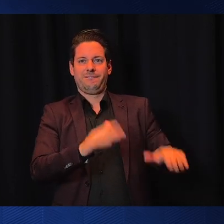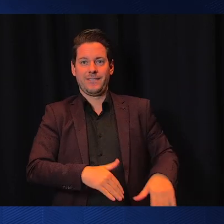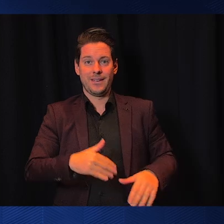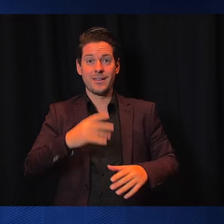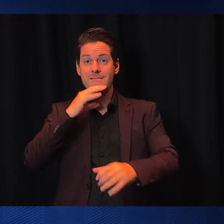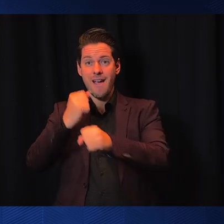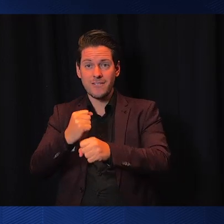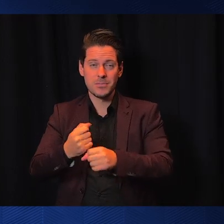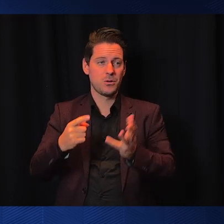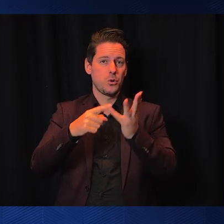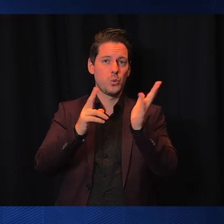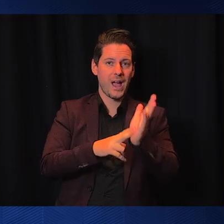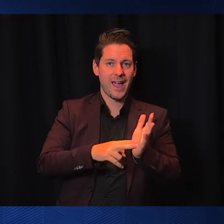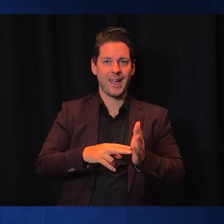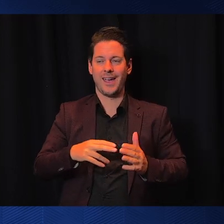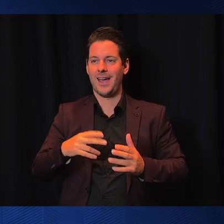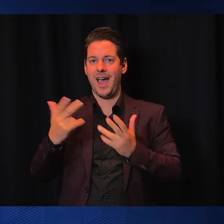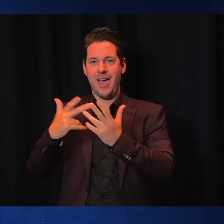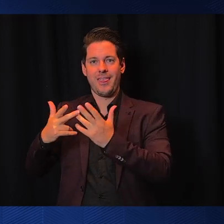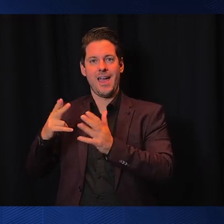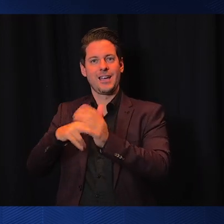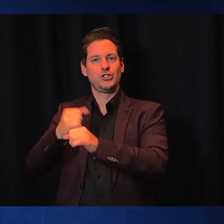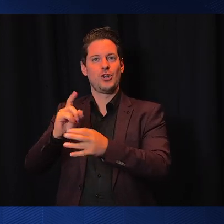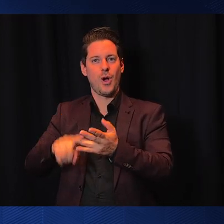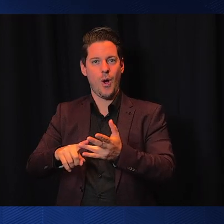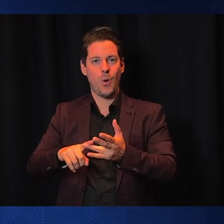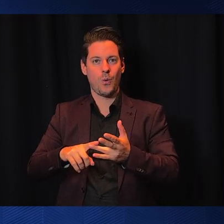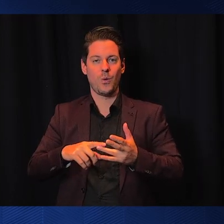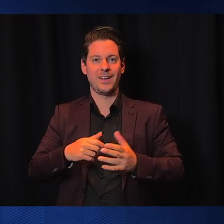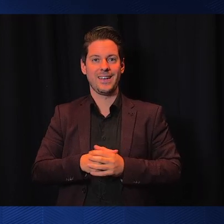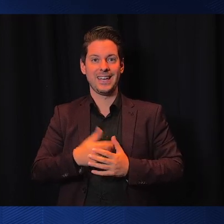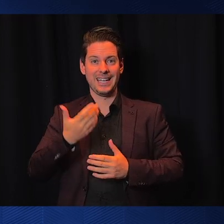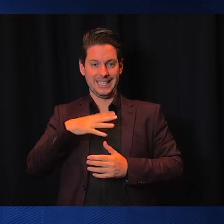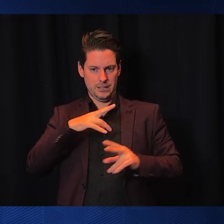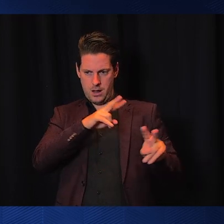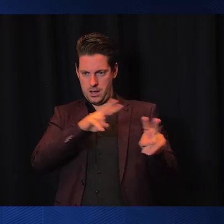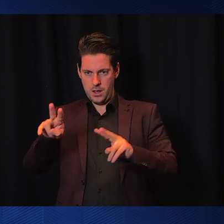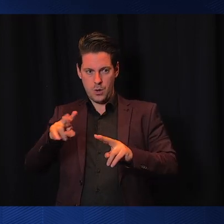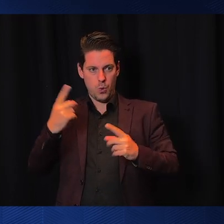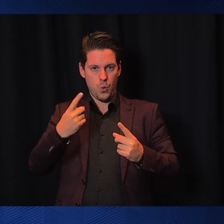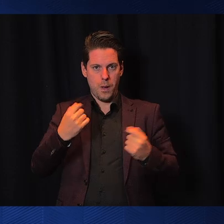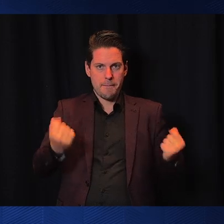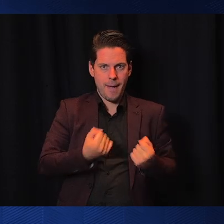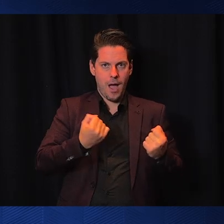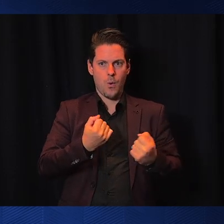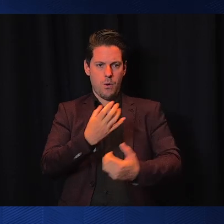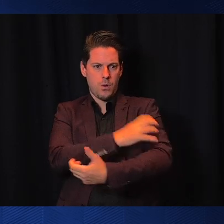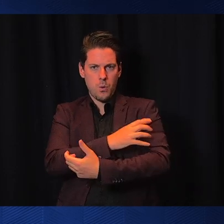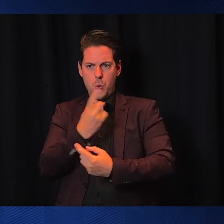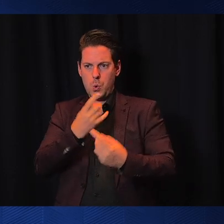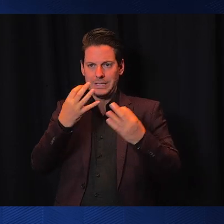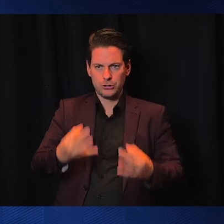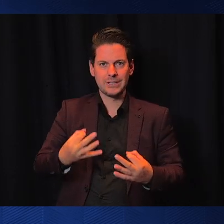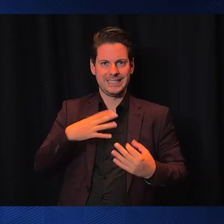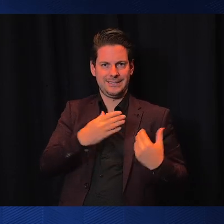UN, INGOs and others need to cede power, decision-making, and more importantly, resources to